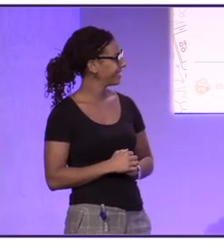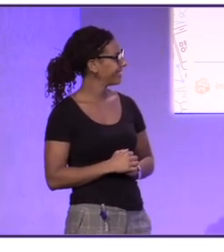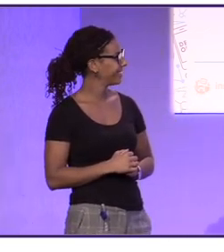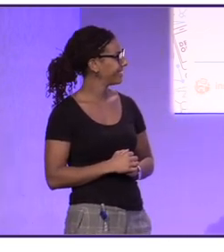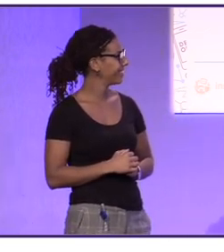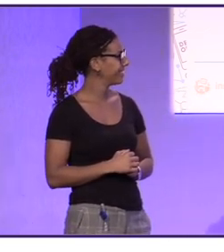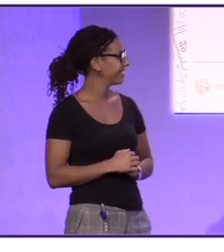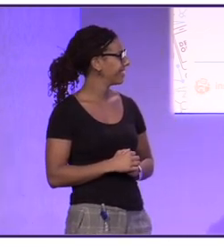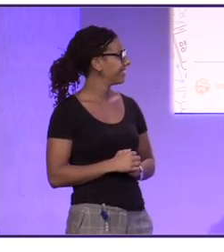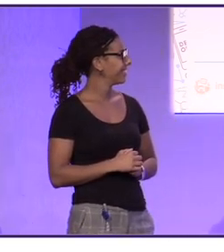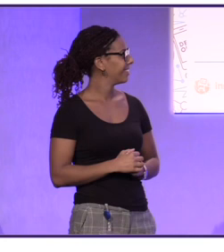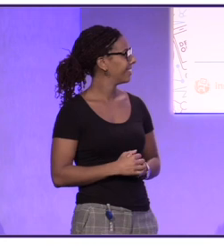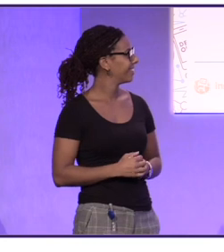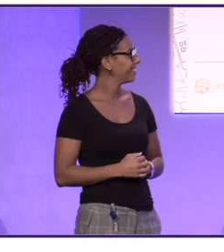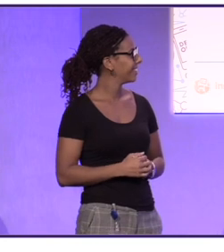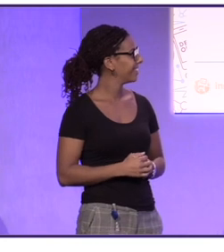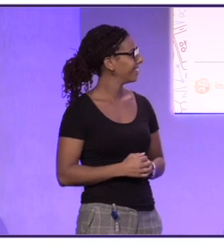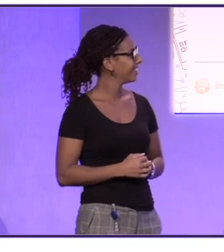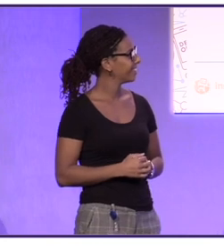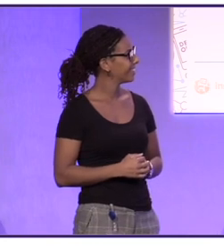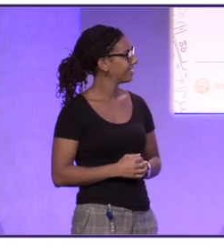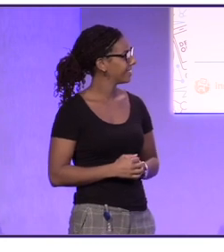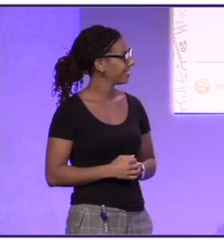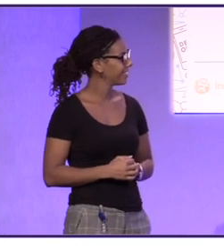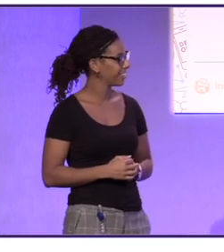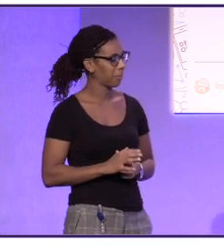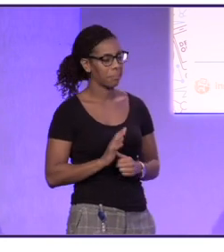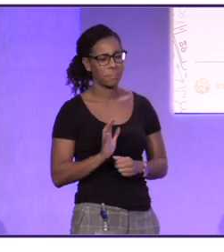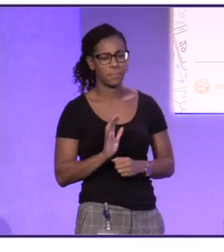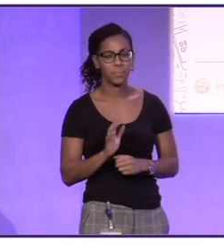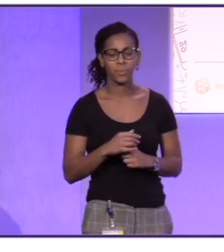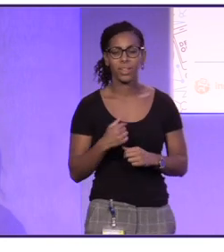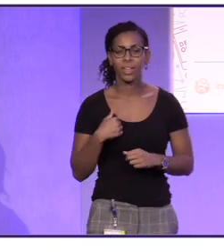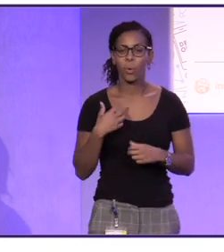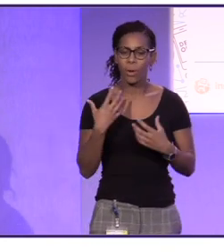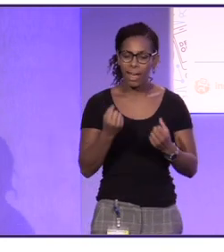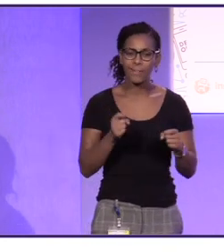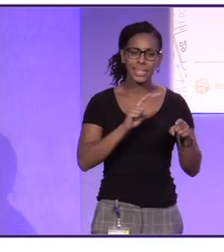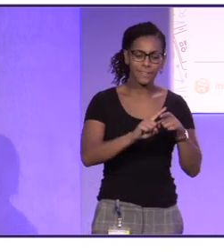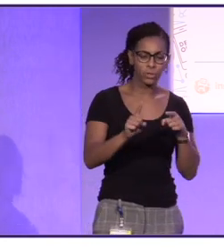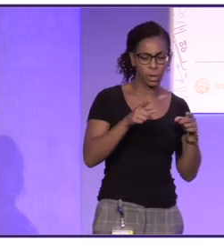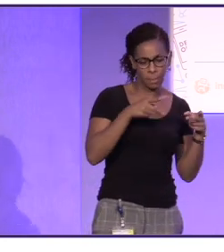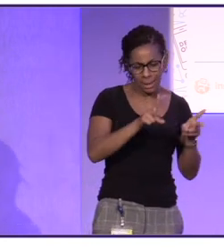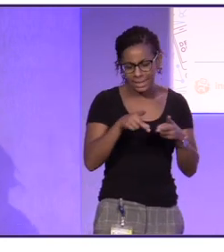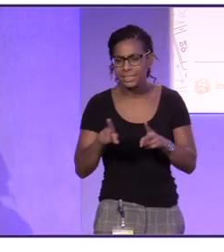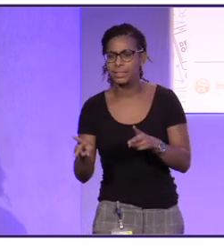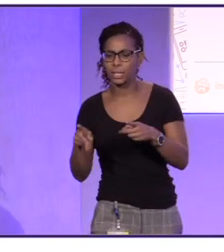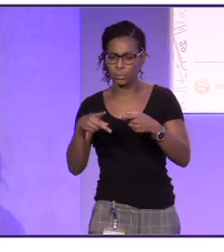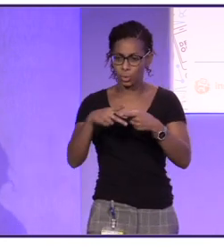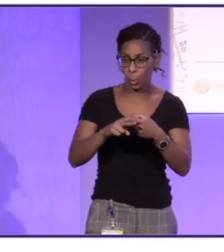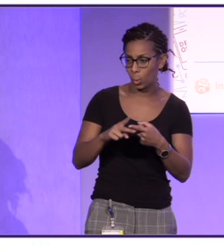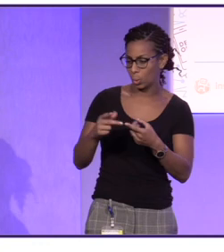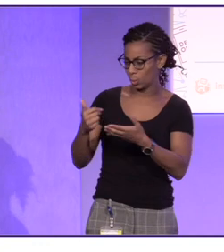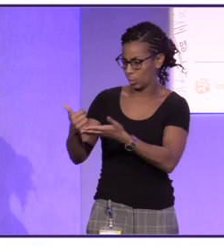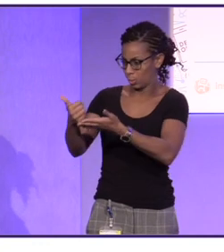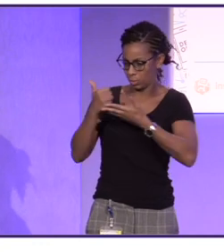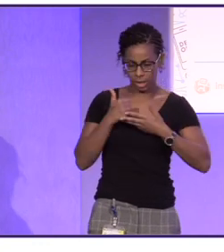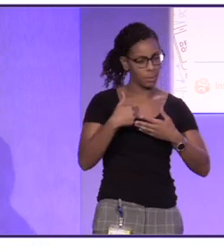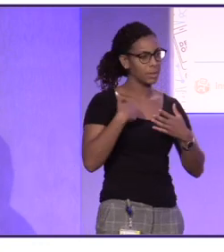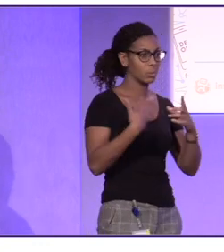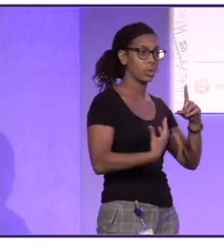No, honestly, we have mechanisms. We have tools that help us achieve the goals that we just set